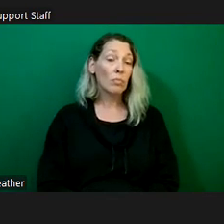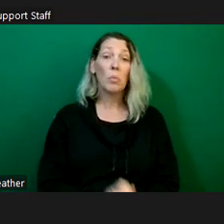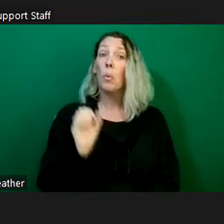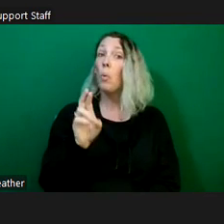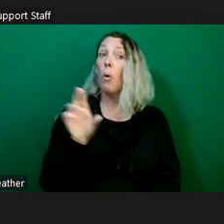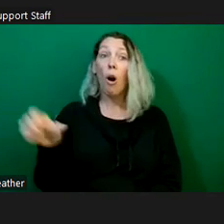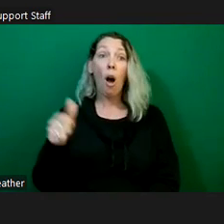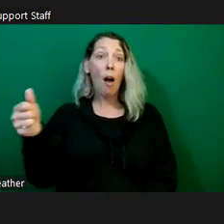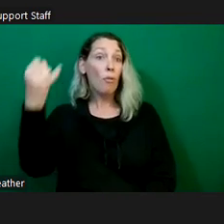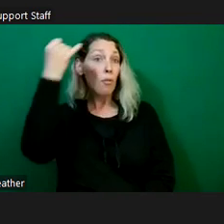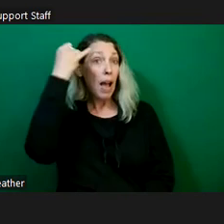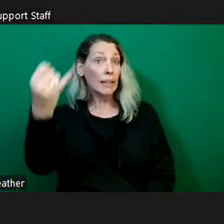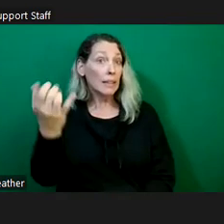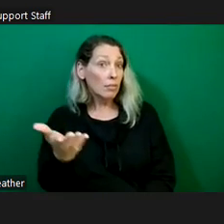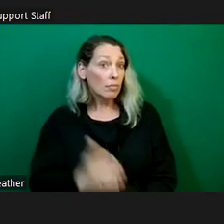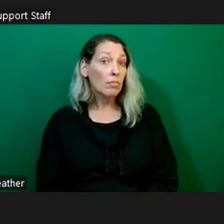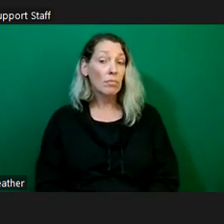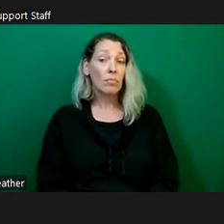another idea?